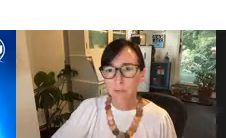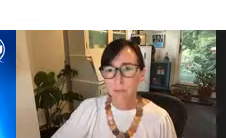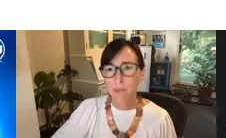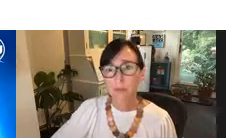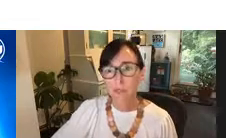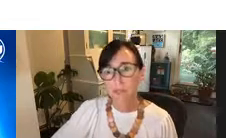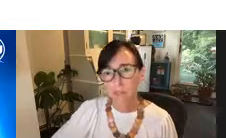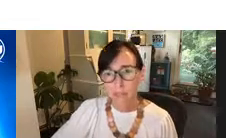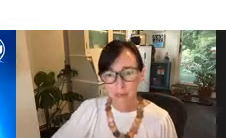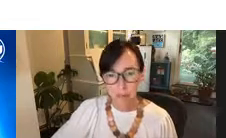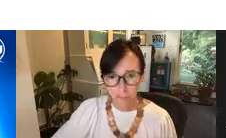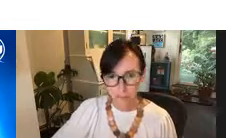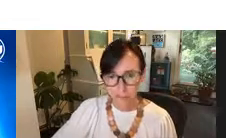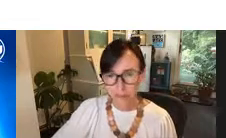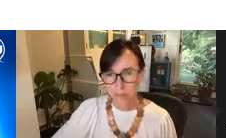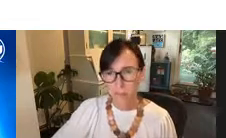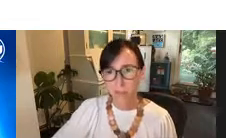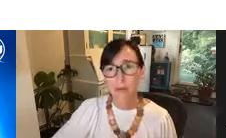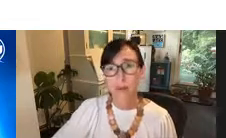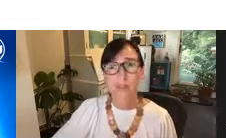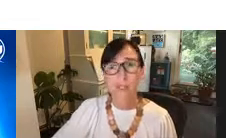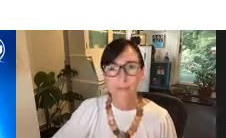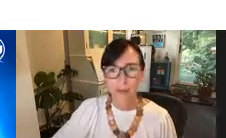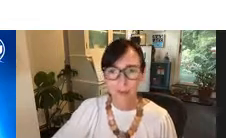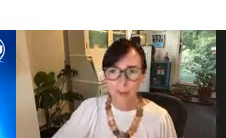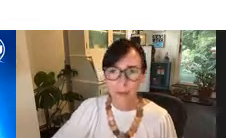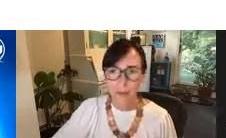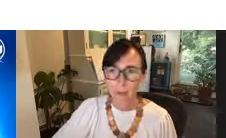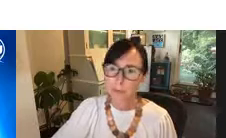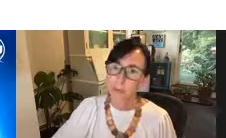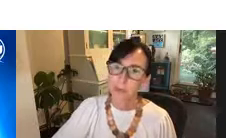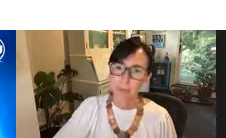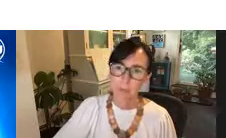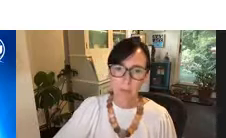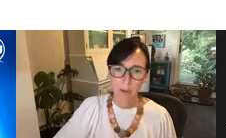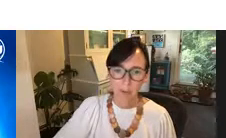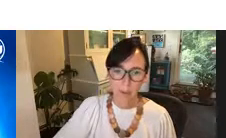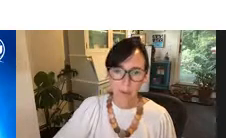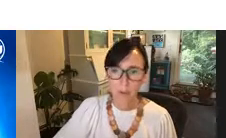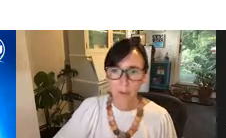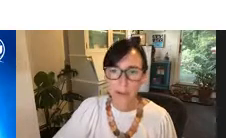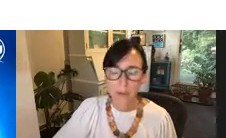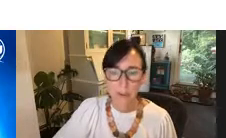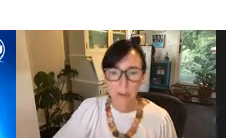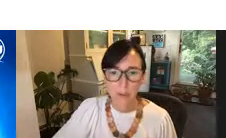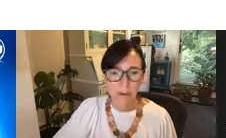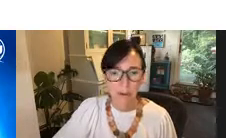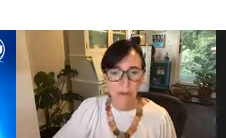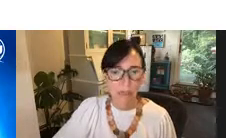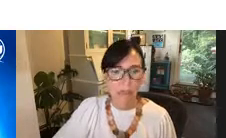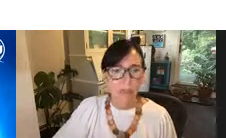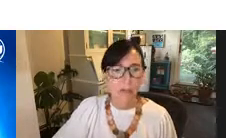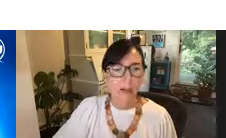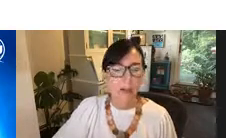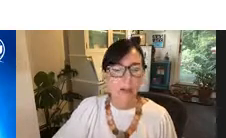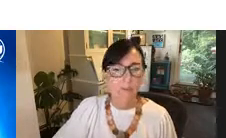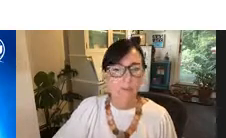of it with universal design principles, which there are 7 of. And if you're not familiar with them, you might want to Google them after this